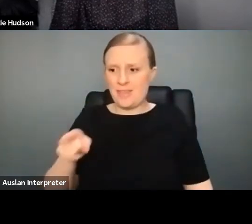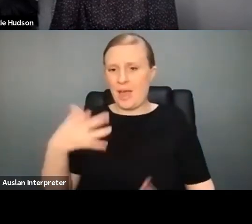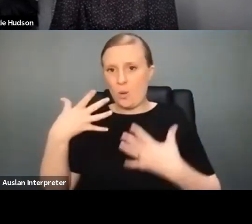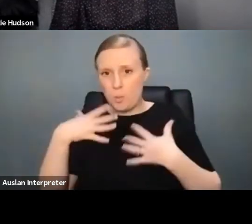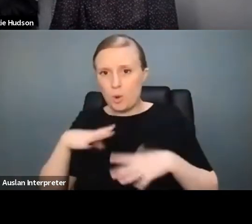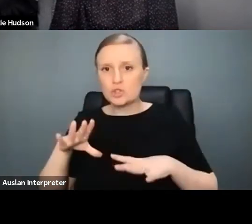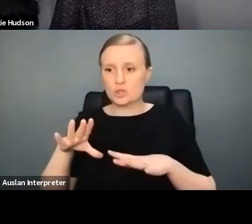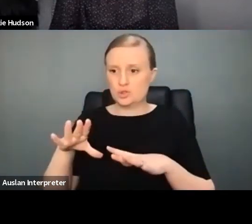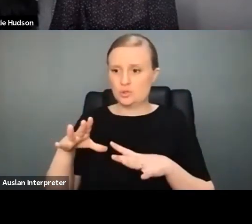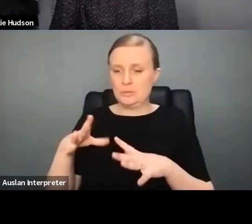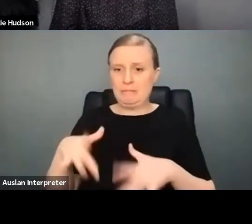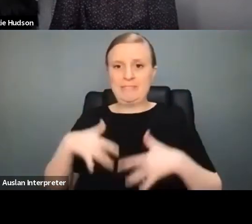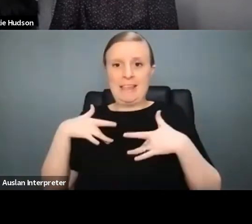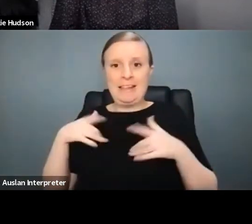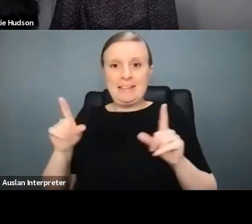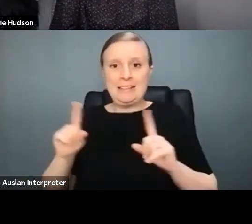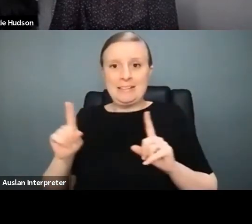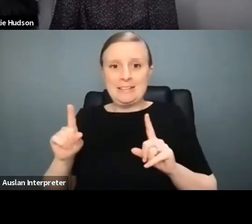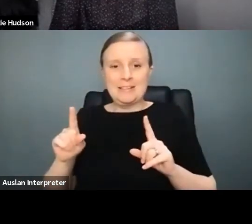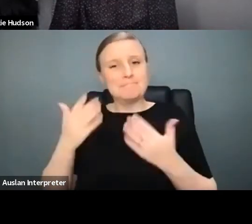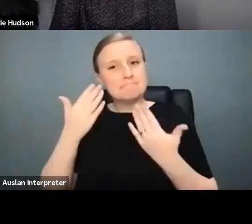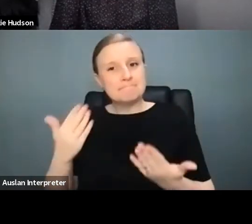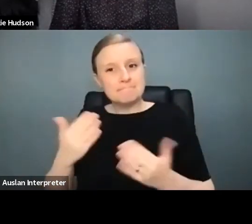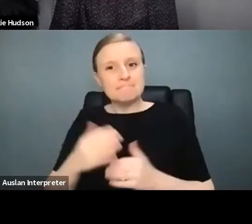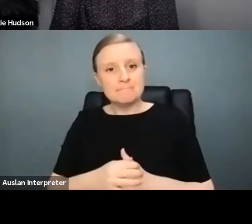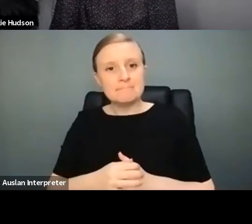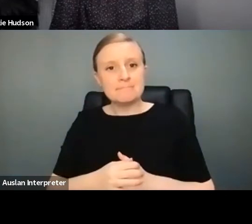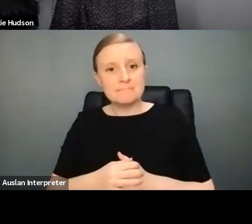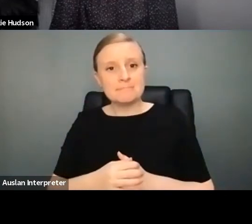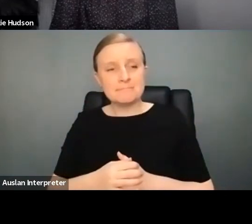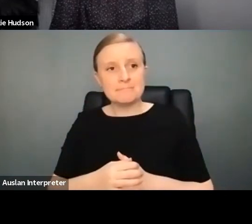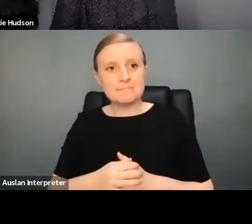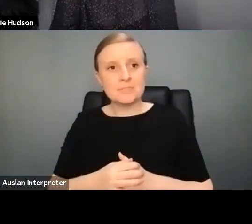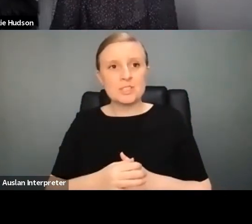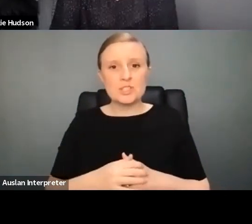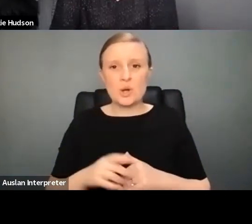think, goodness, that's probably why they've become unwell.